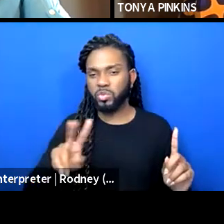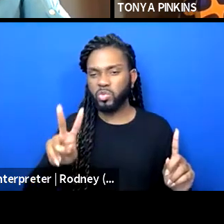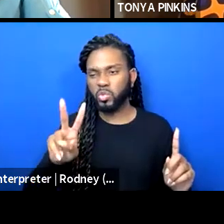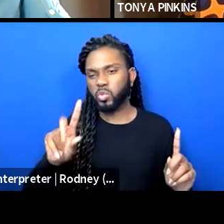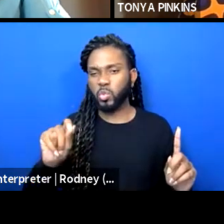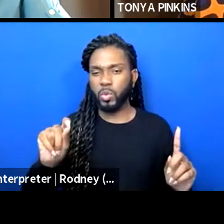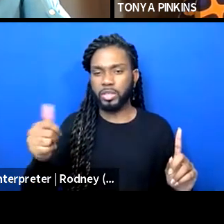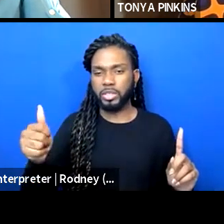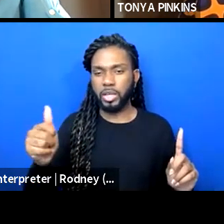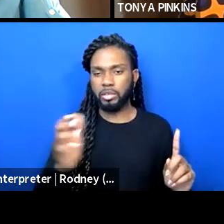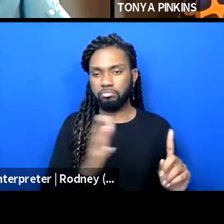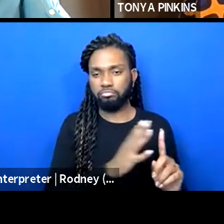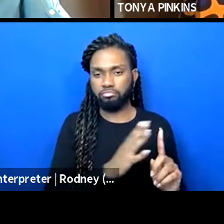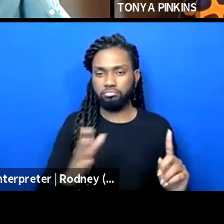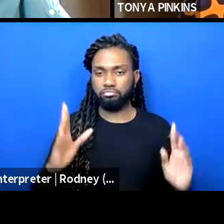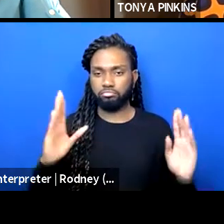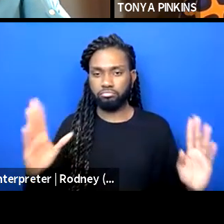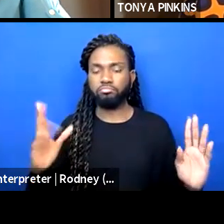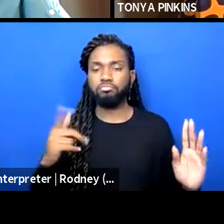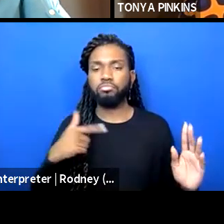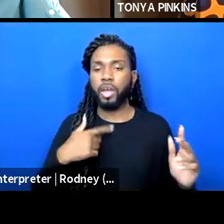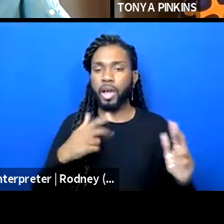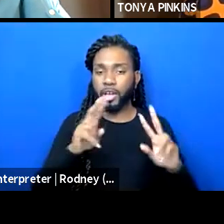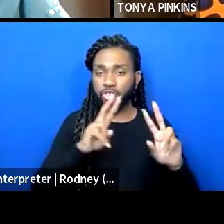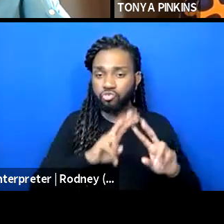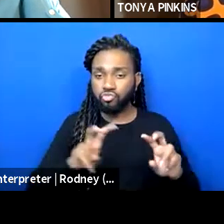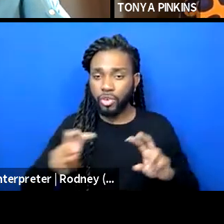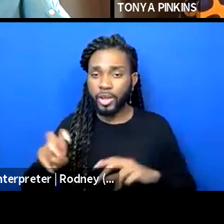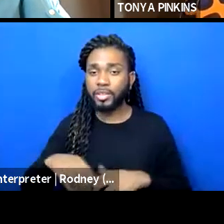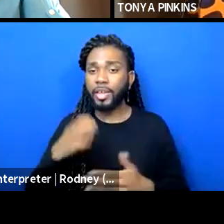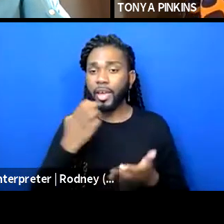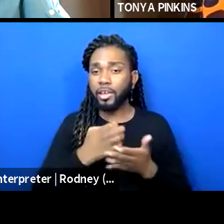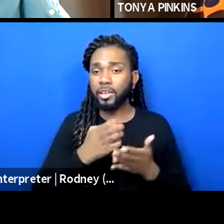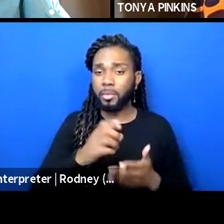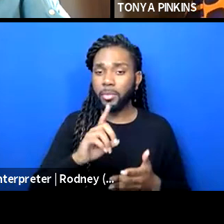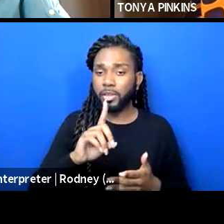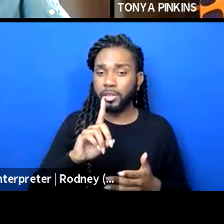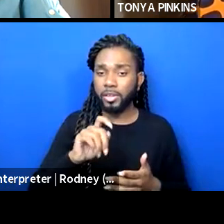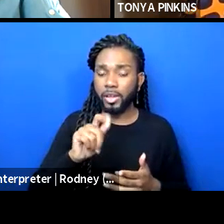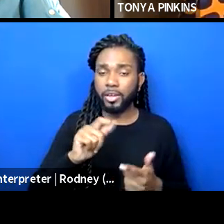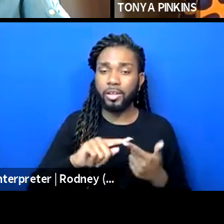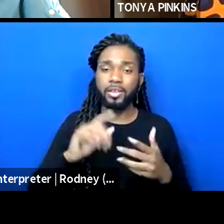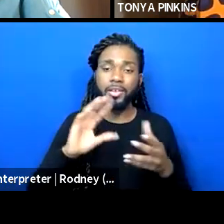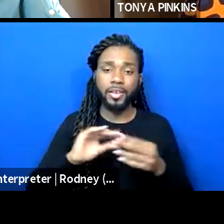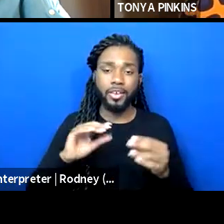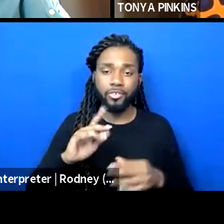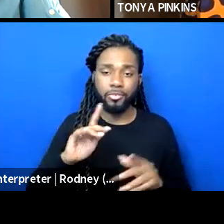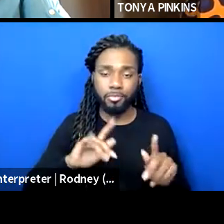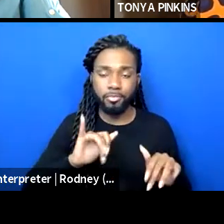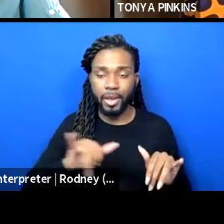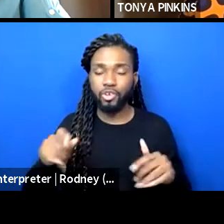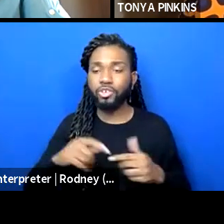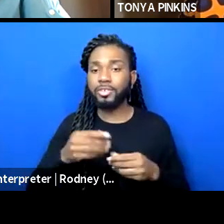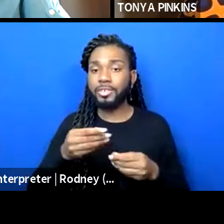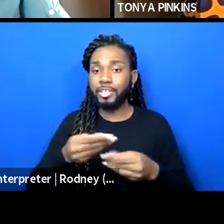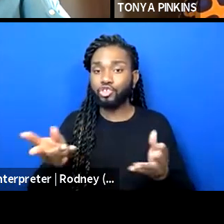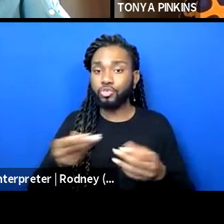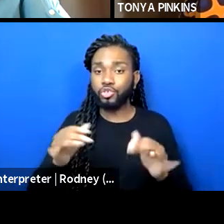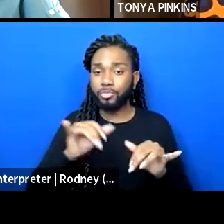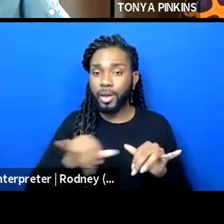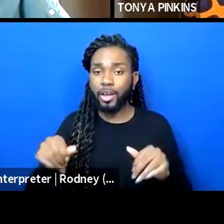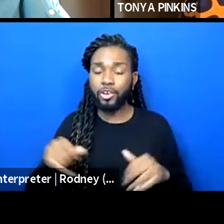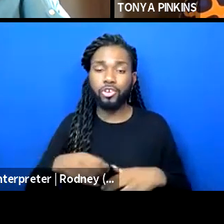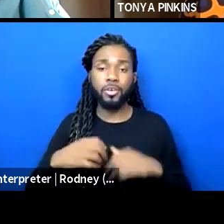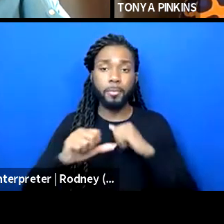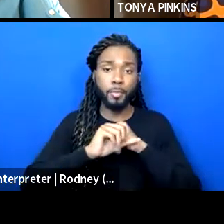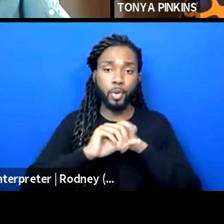2010s. And I tracked the economic data, narrative patterns, investment patterns, distribution patterns, and marketing patterns,